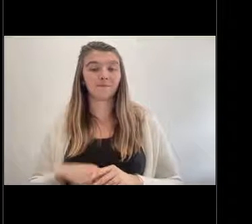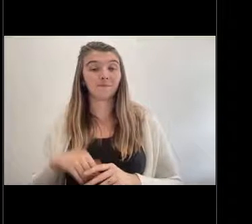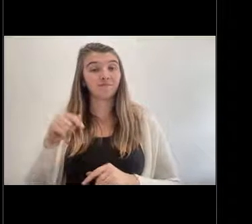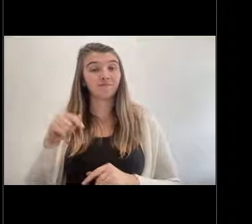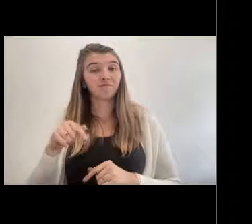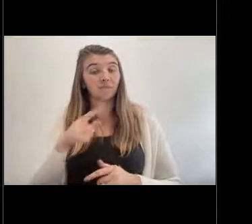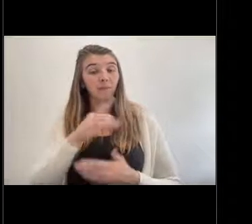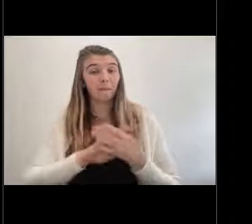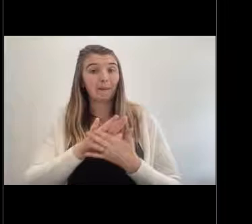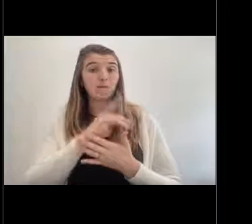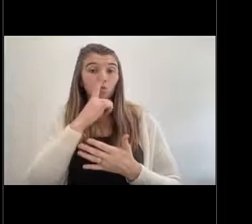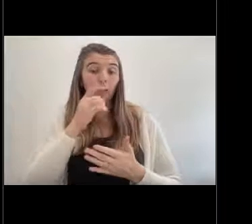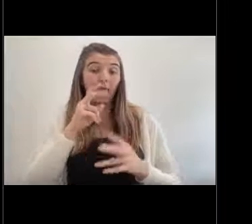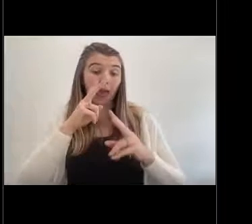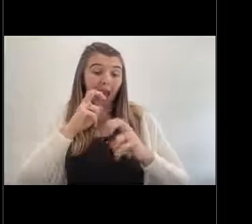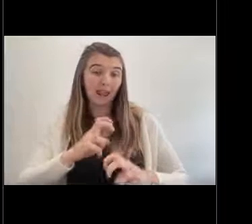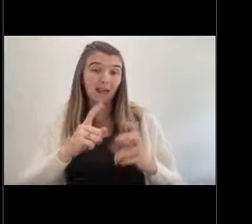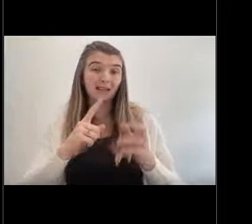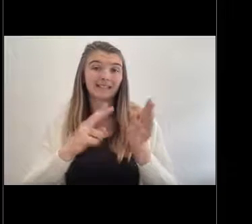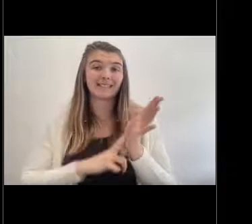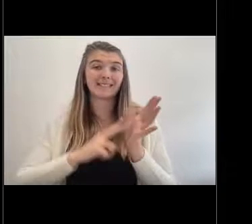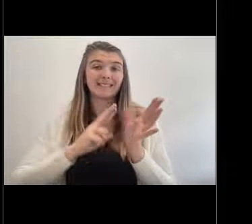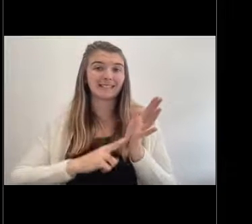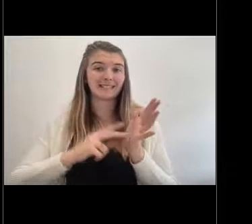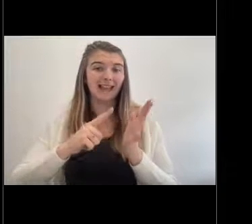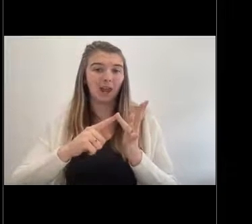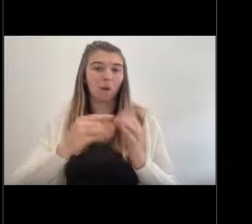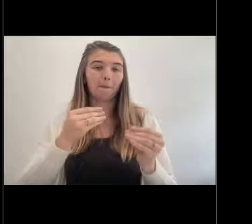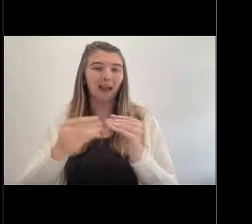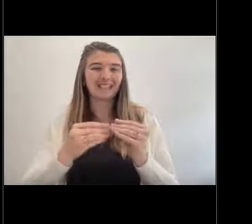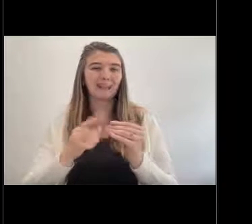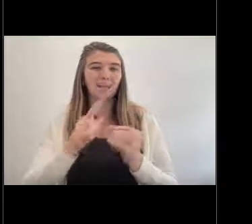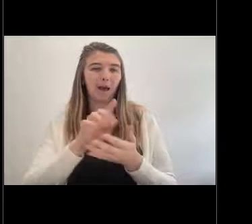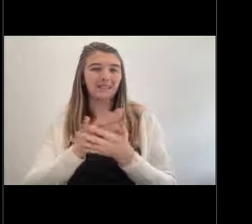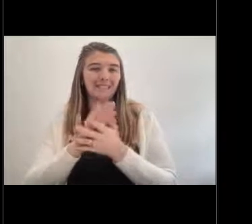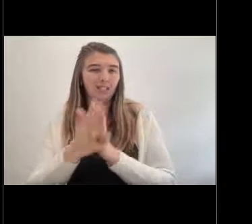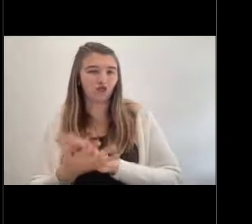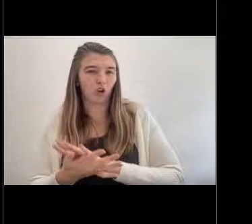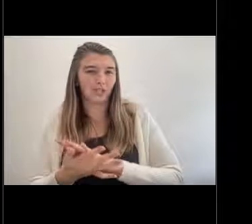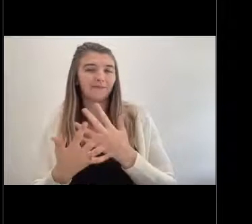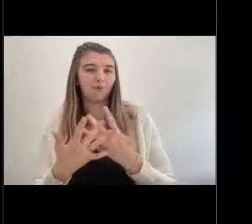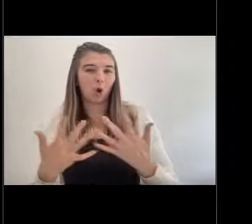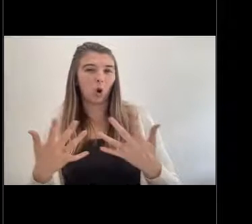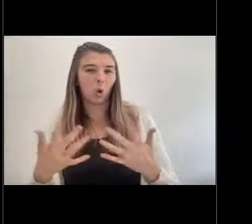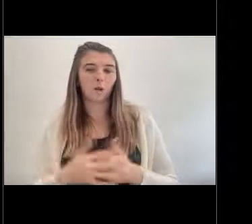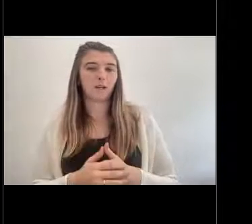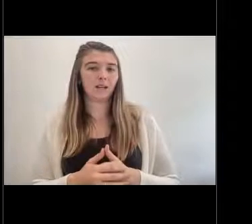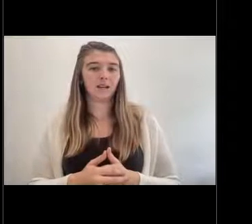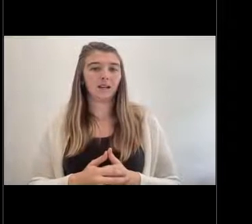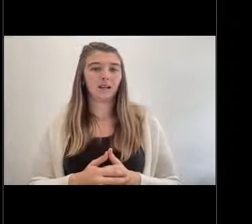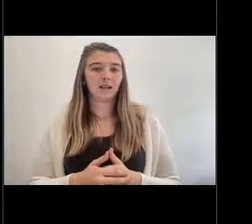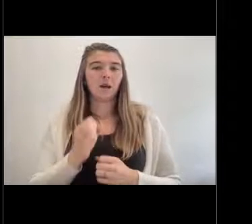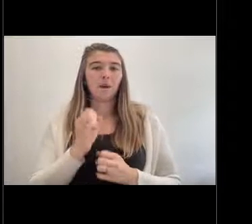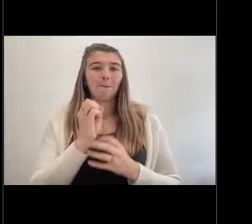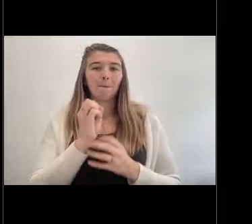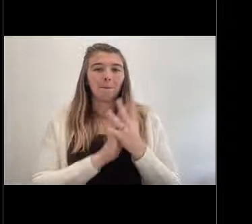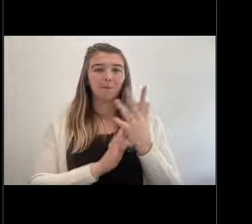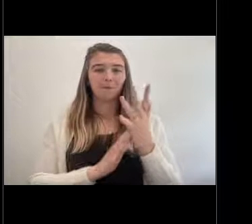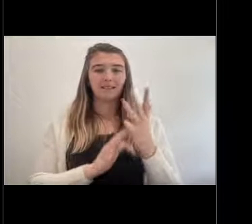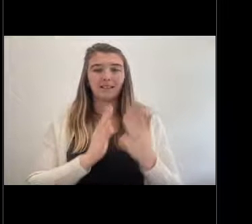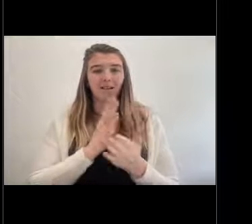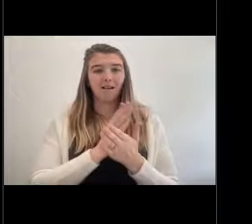nanoplastics, but is destructive. It has been reported recently the use of pyrolysis GC time of flight mass spectrometry for the